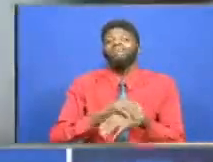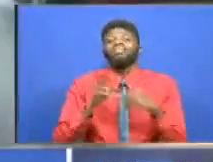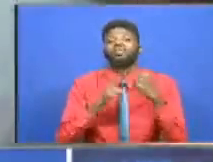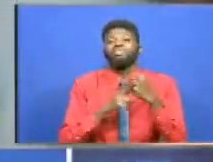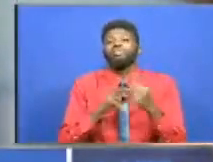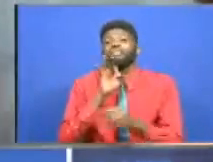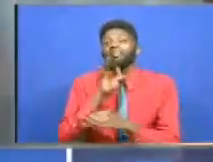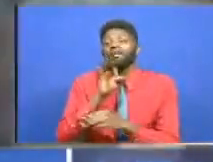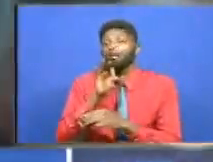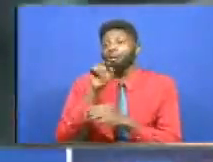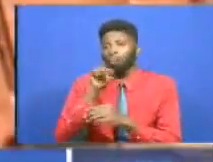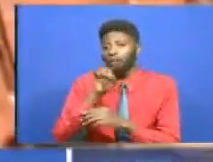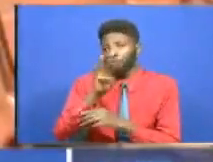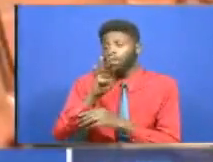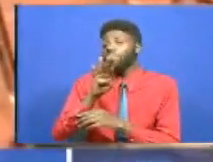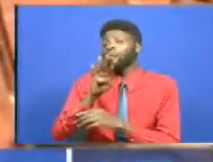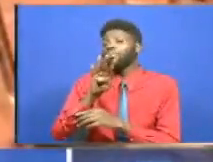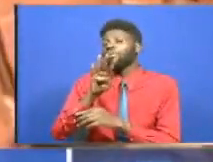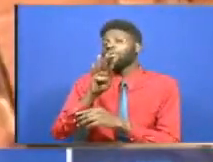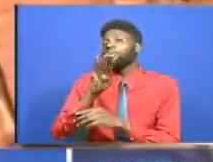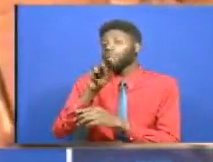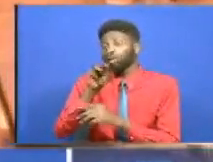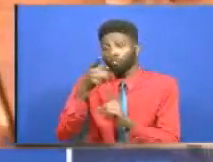county government of Migori.